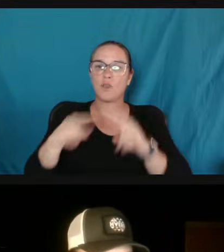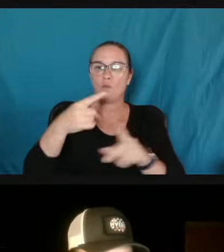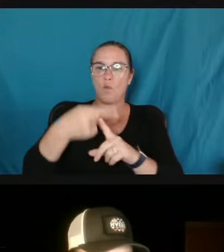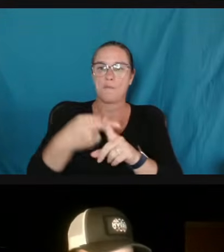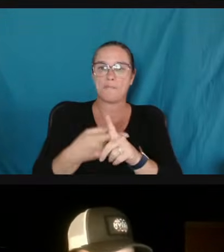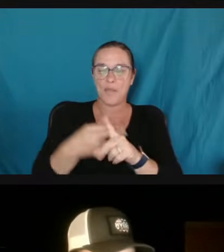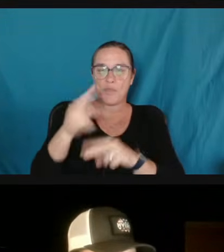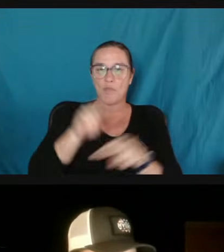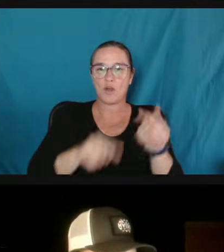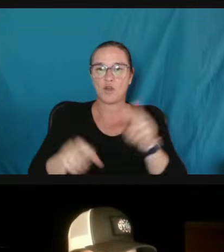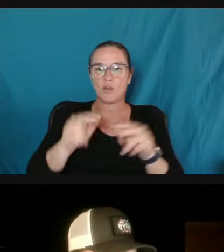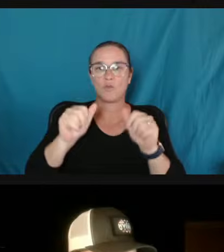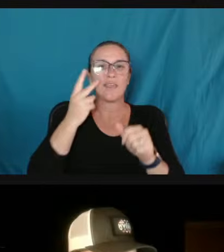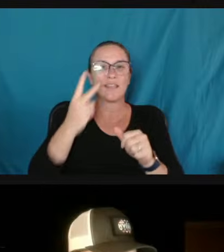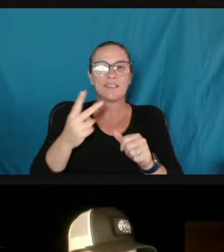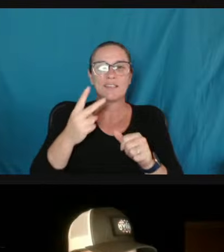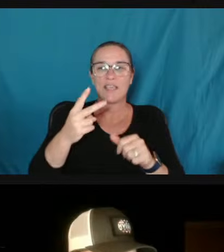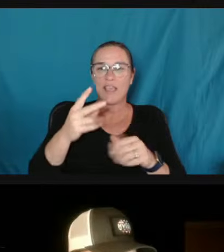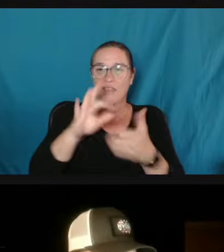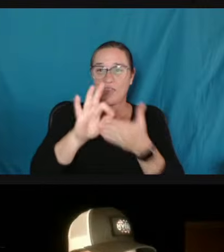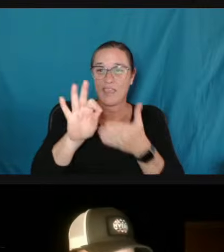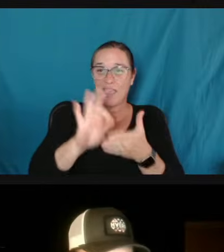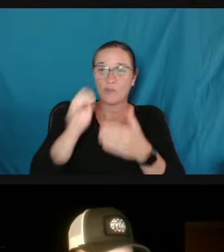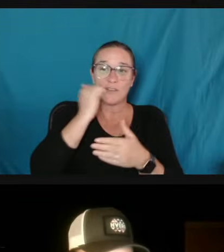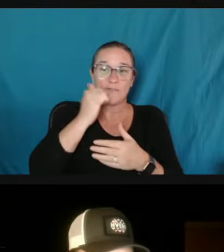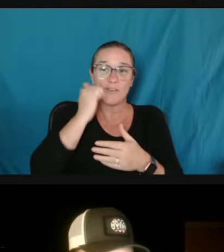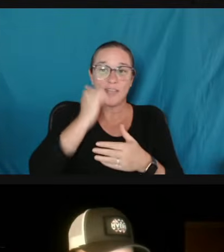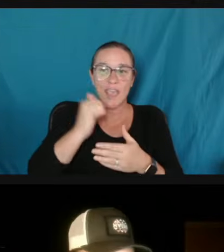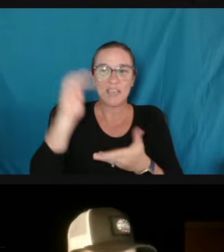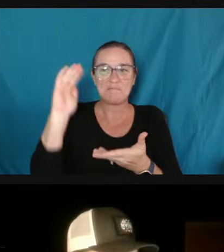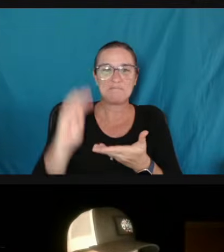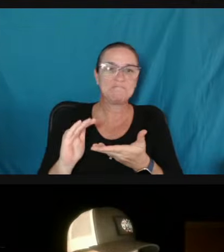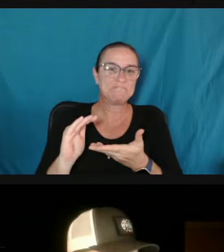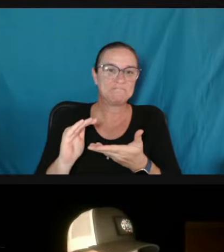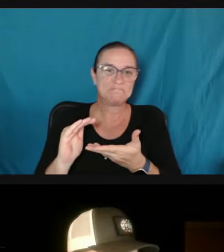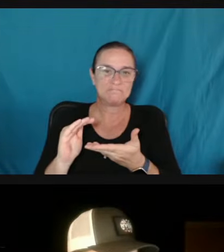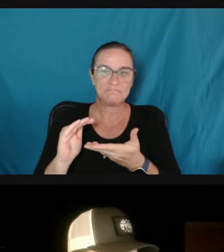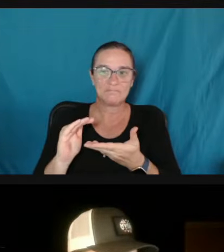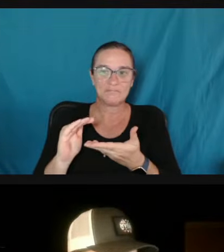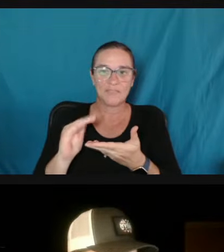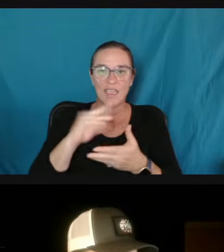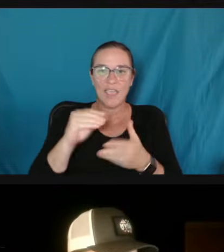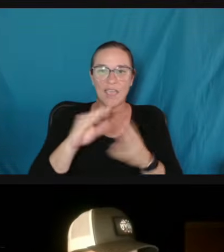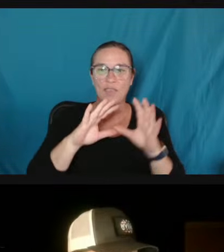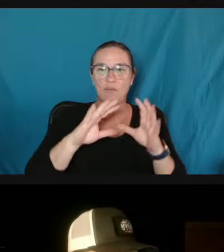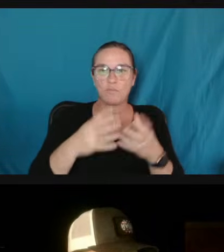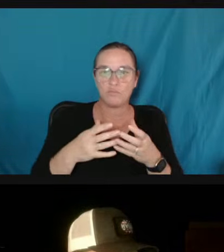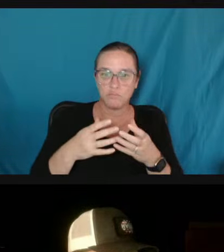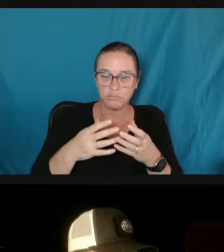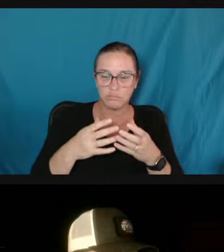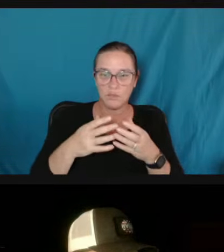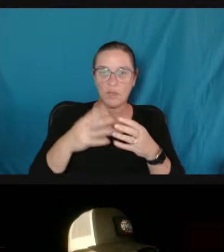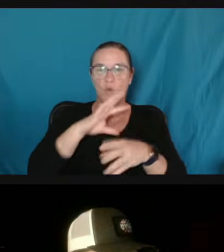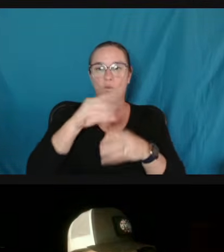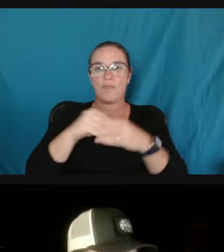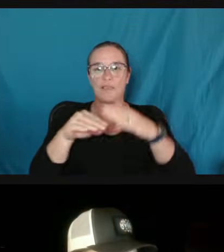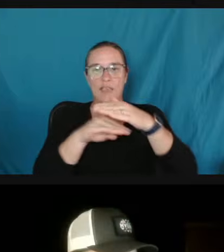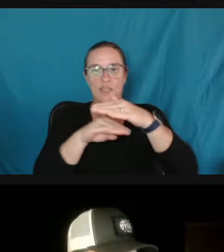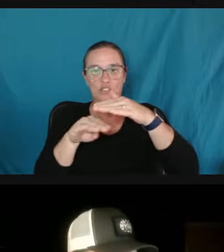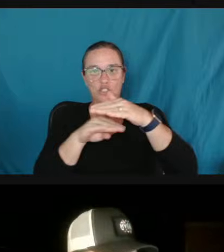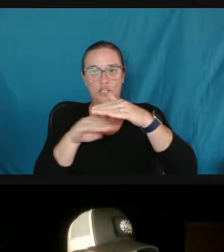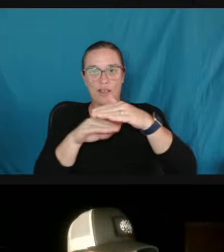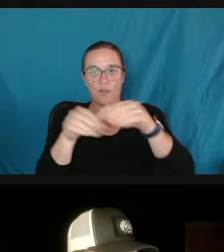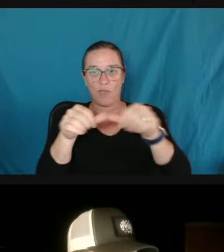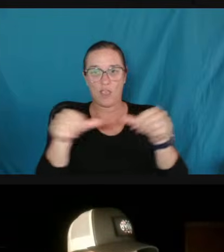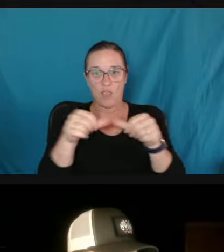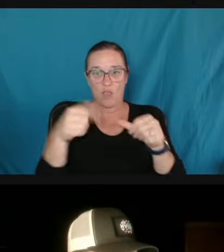we can see that the earthquake counts per day remain fairly low. And the pulse of increase in the shallow regions that we saw earlier